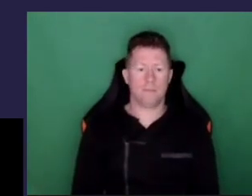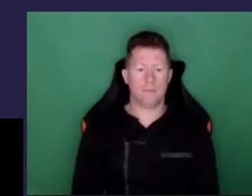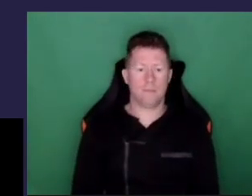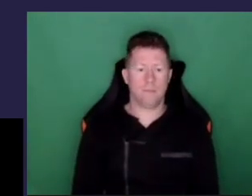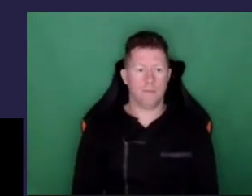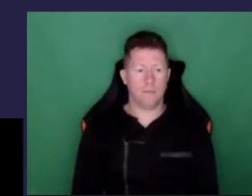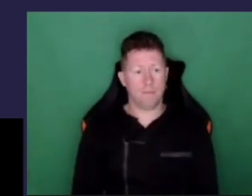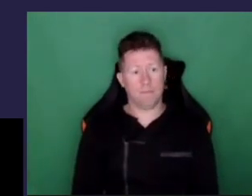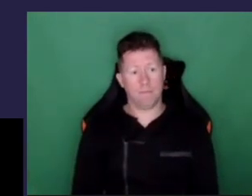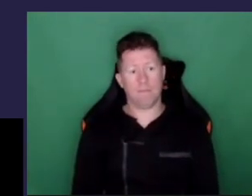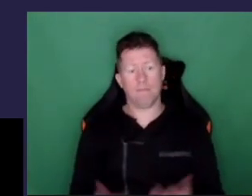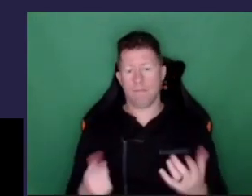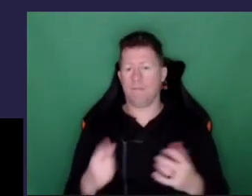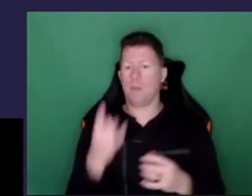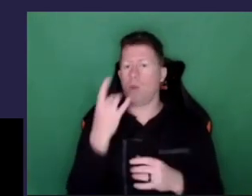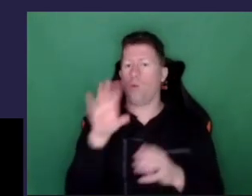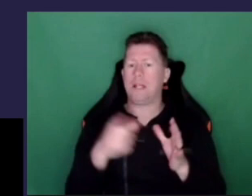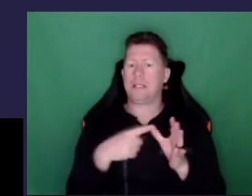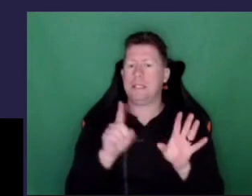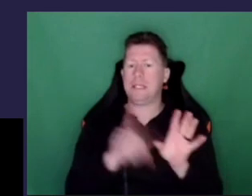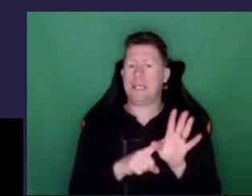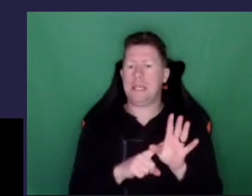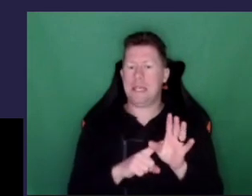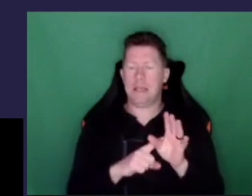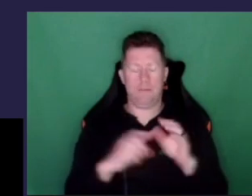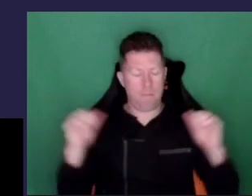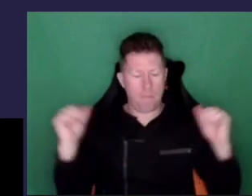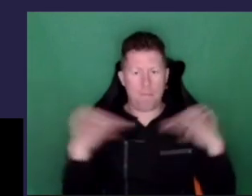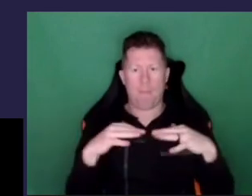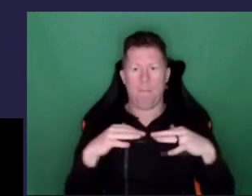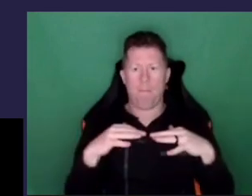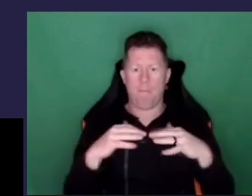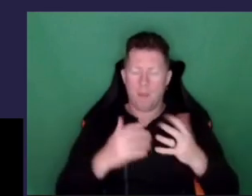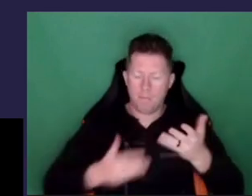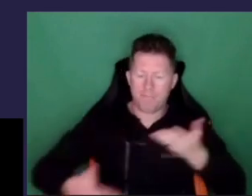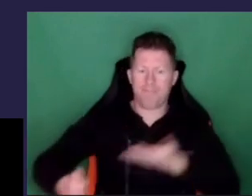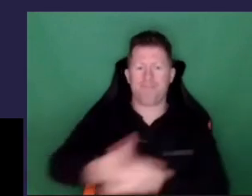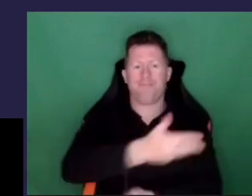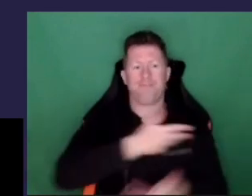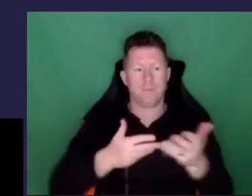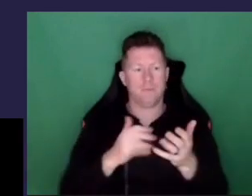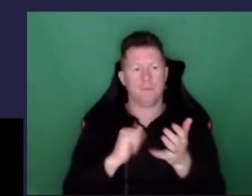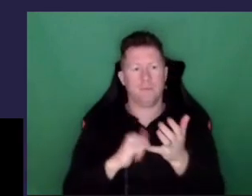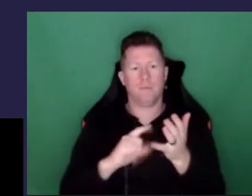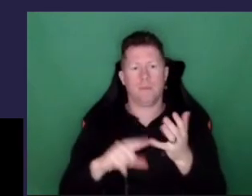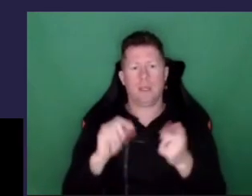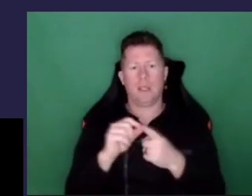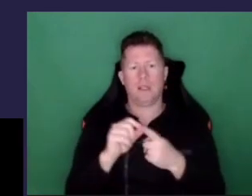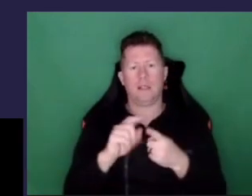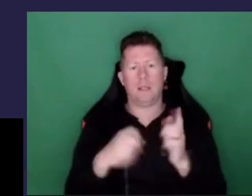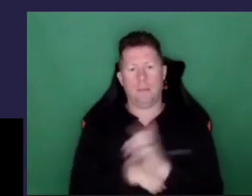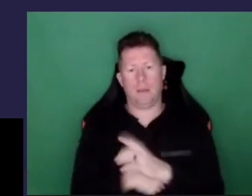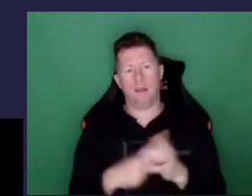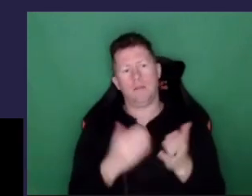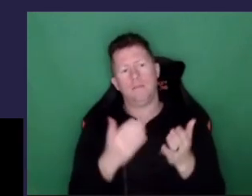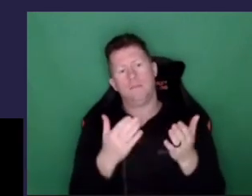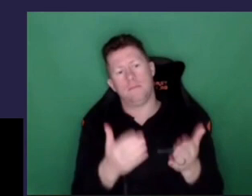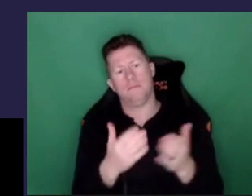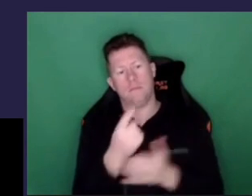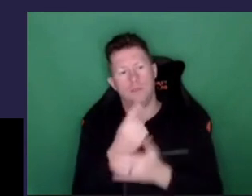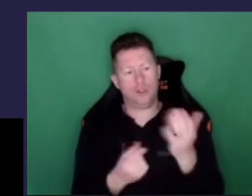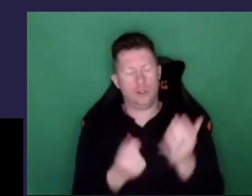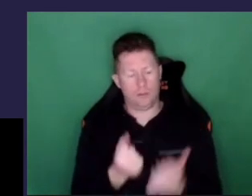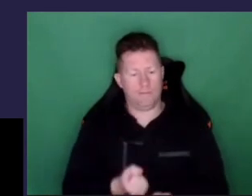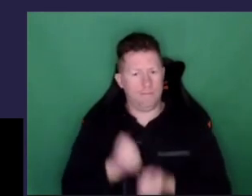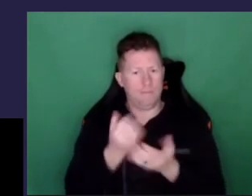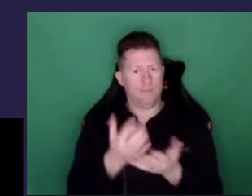Once a year, we gather and have a big coverage supper. And these next slides are just an expression of what this